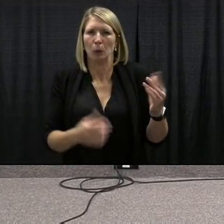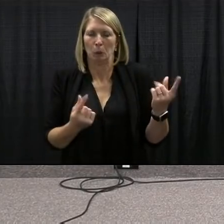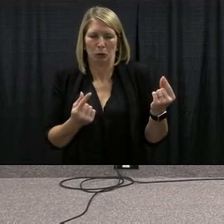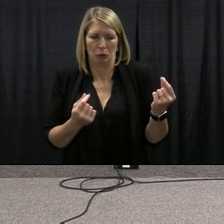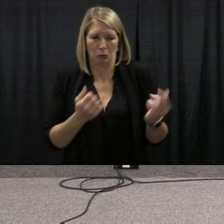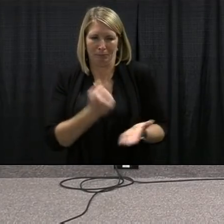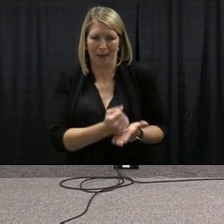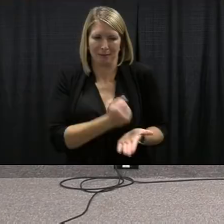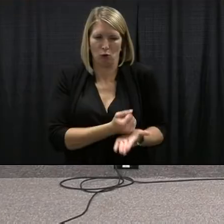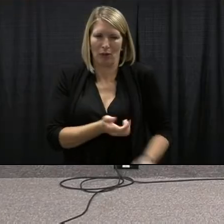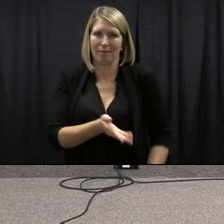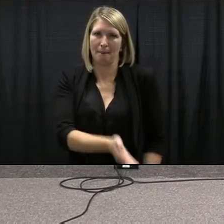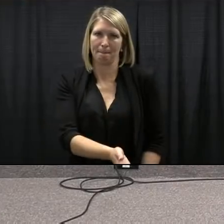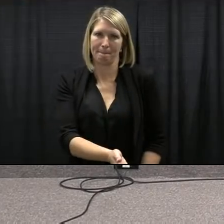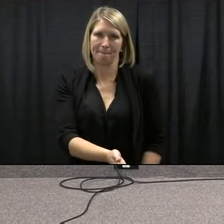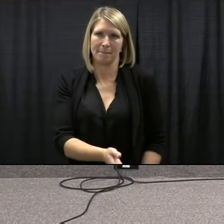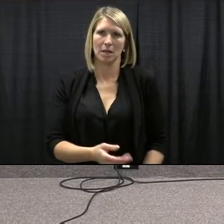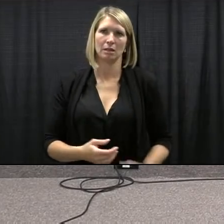vaccine passport system?